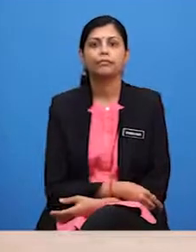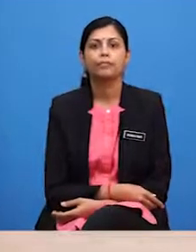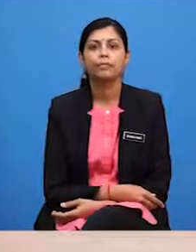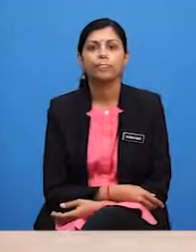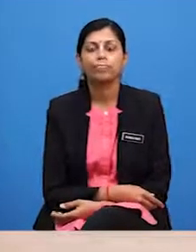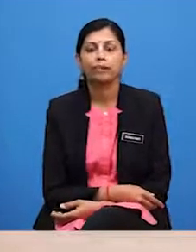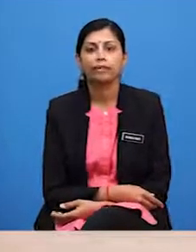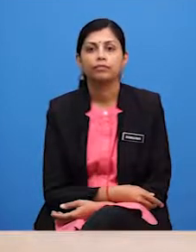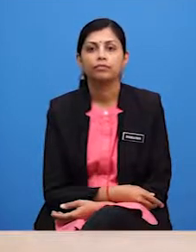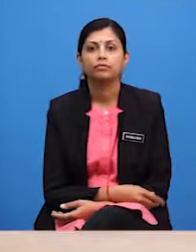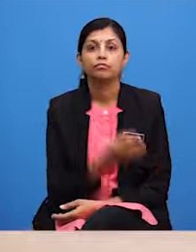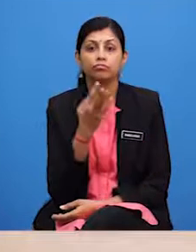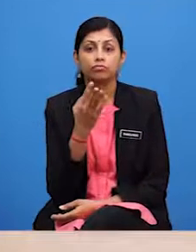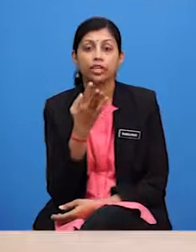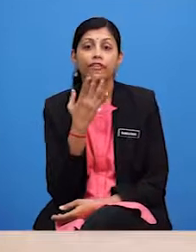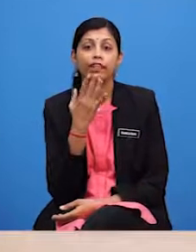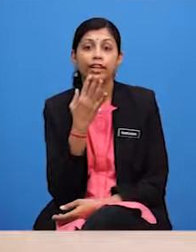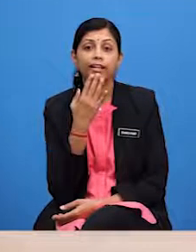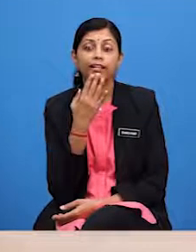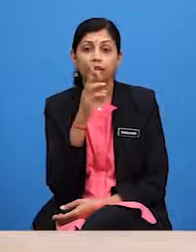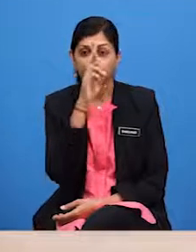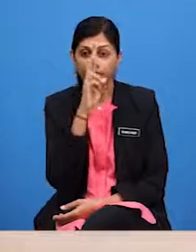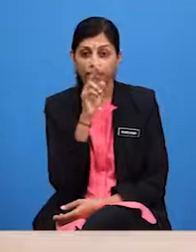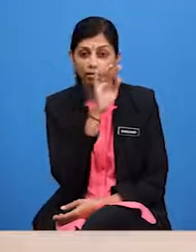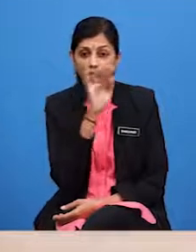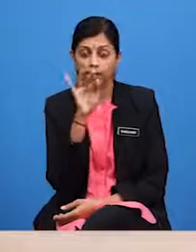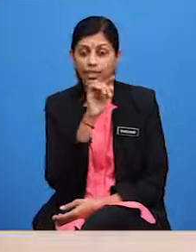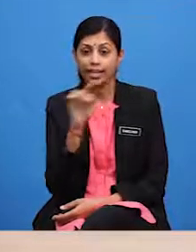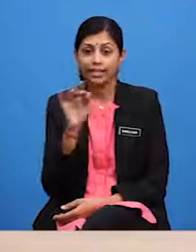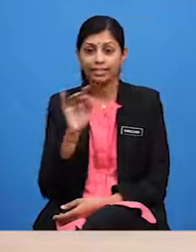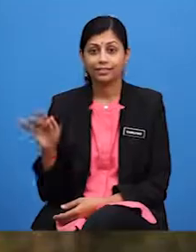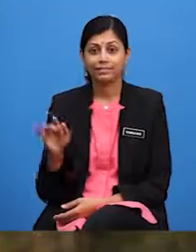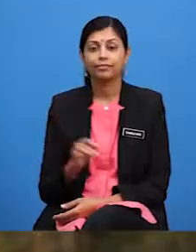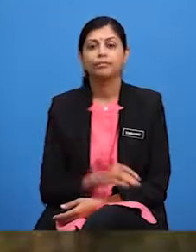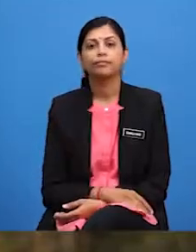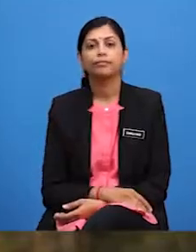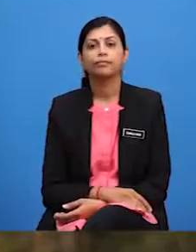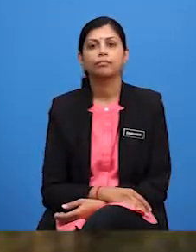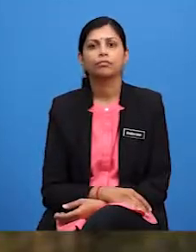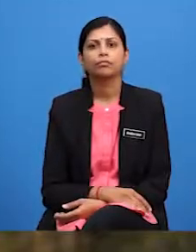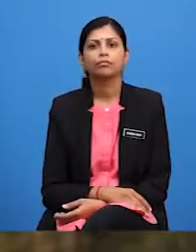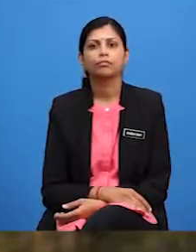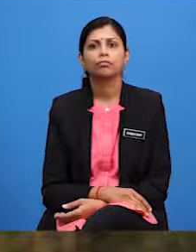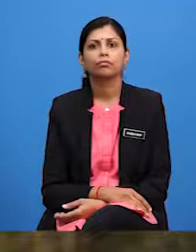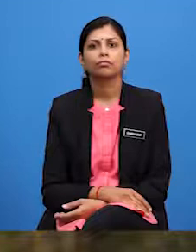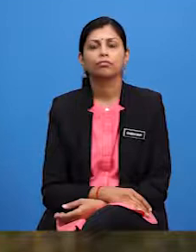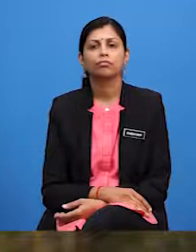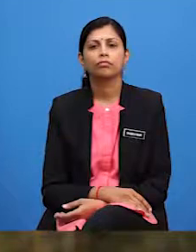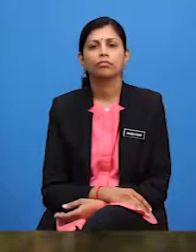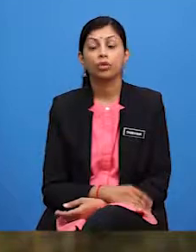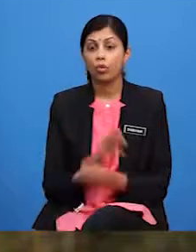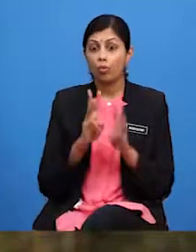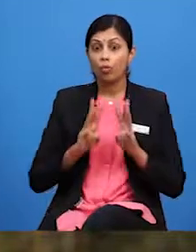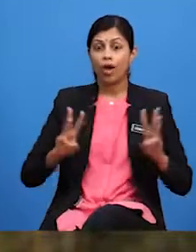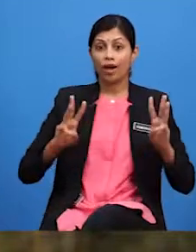heat, sunburn, getting lost, snakes, and crocodiles. Pardon me? Wow, you managed